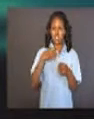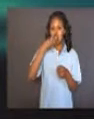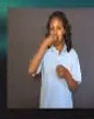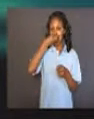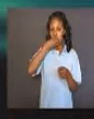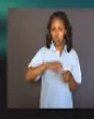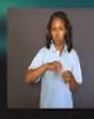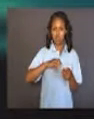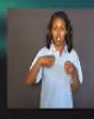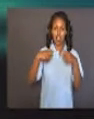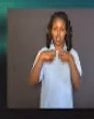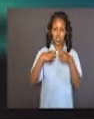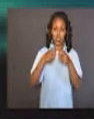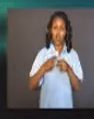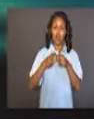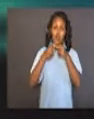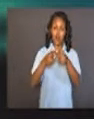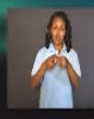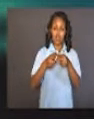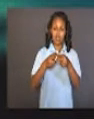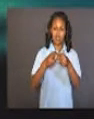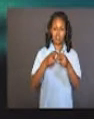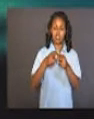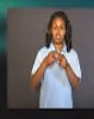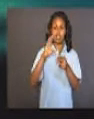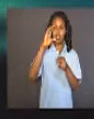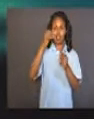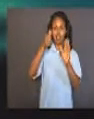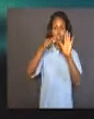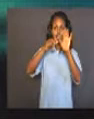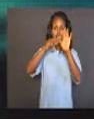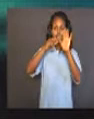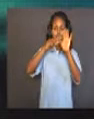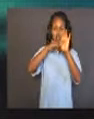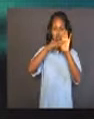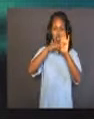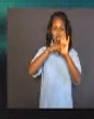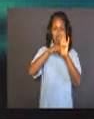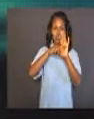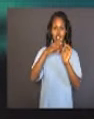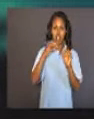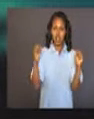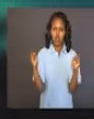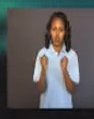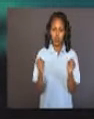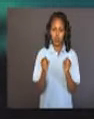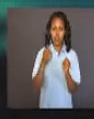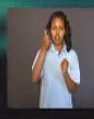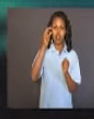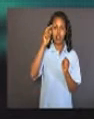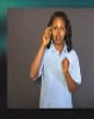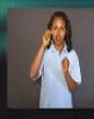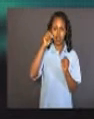Hot electrodes are called cathodes. Cool ones are